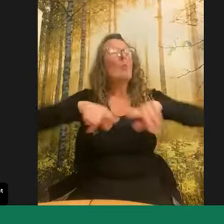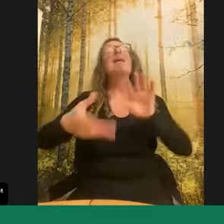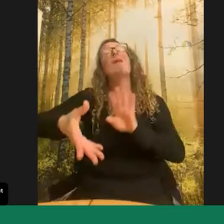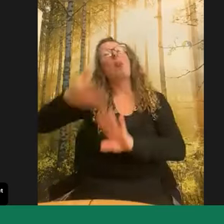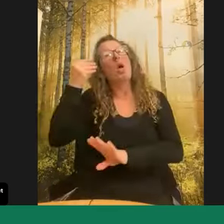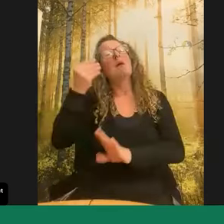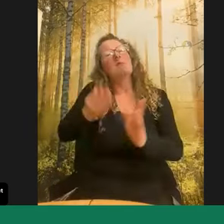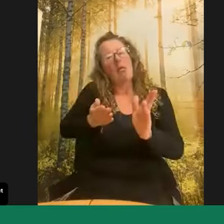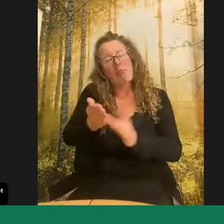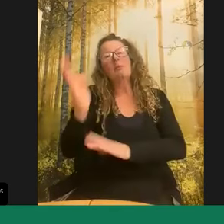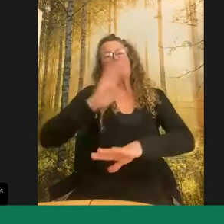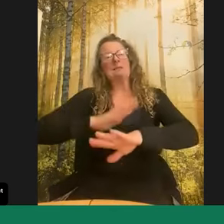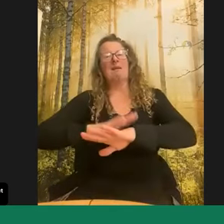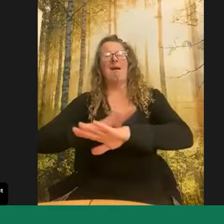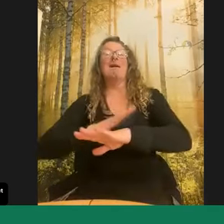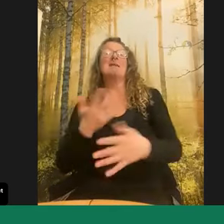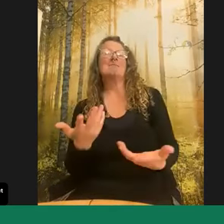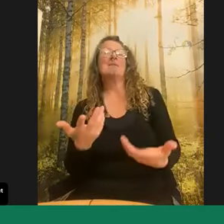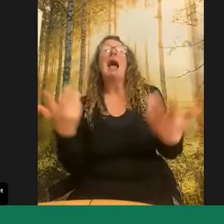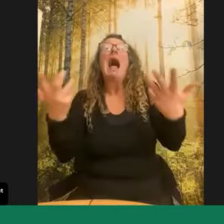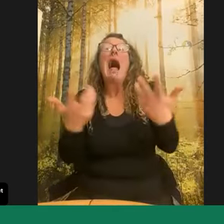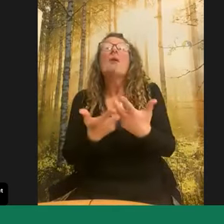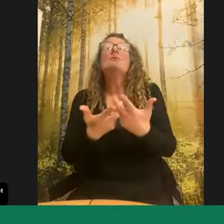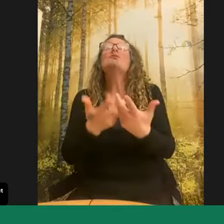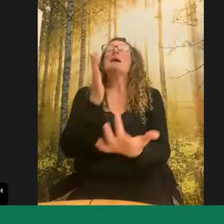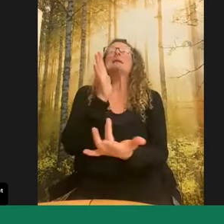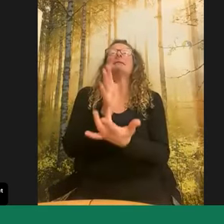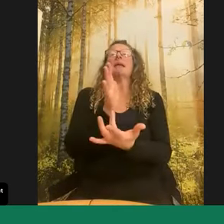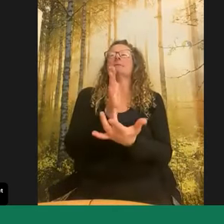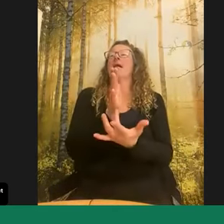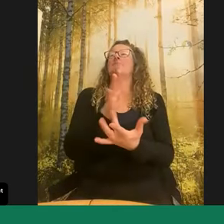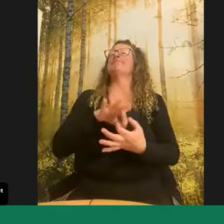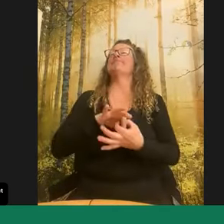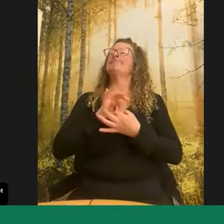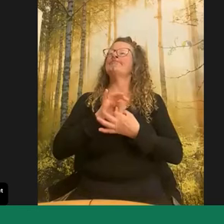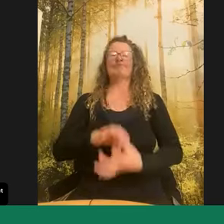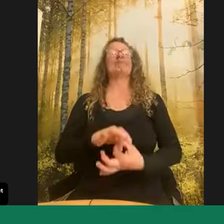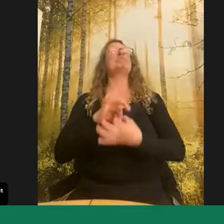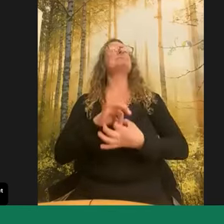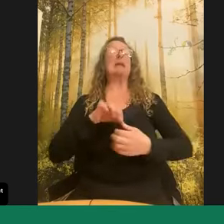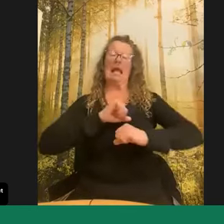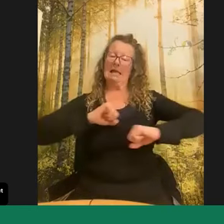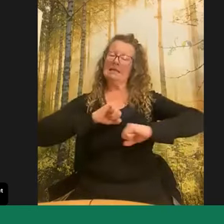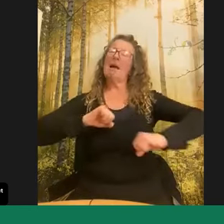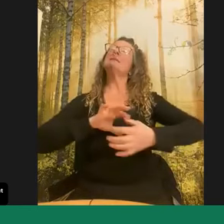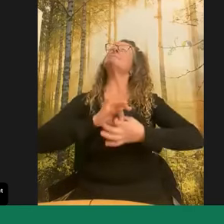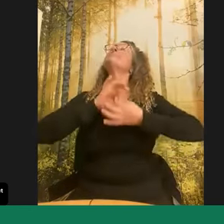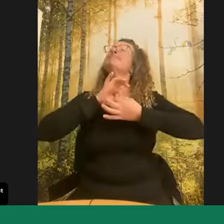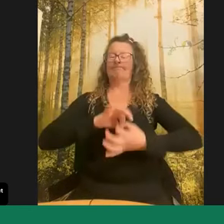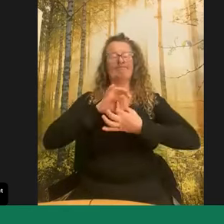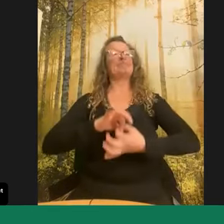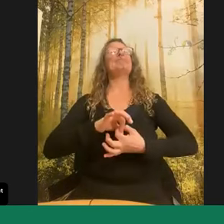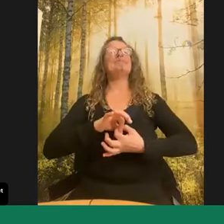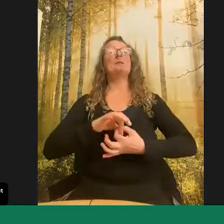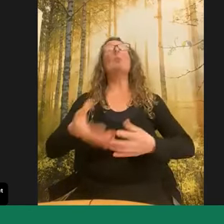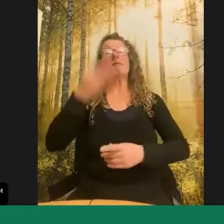time, how to center yourself in a space, I think, is one of the things we've learned. But